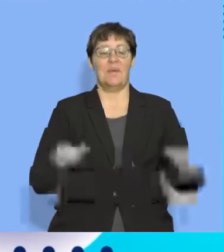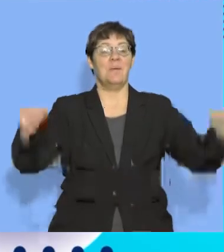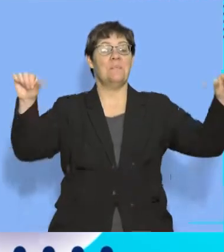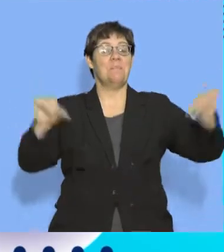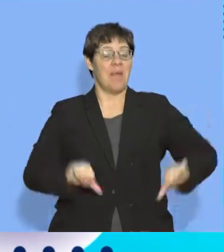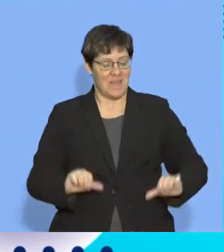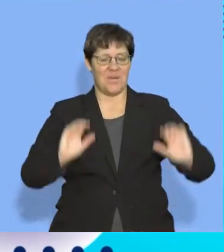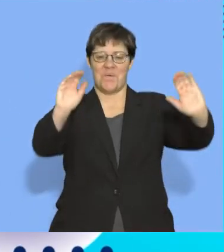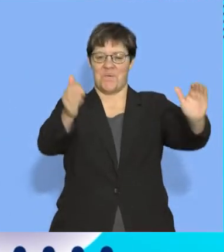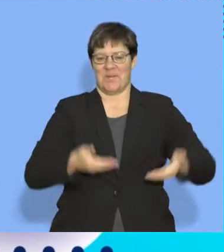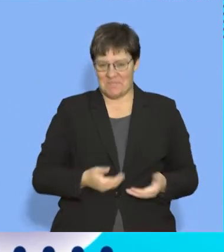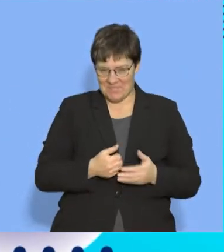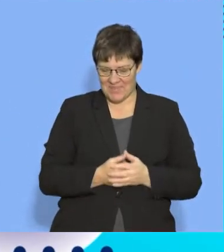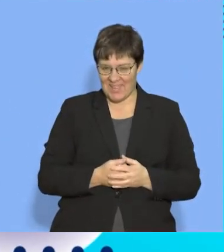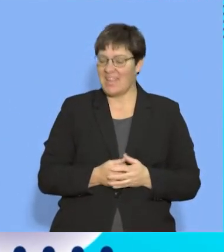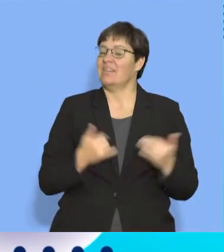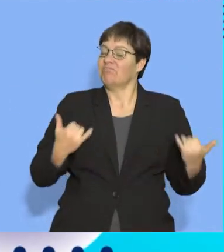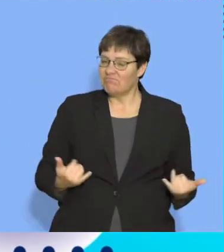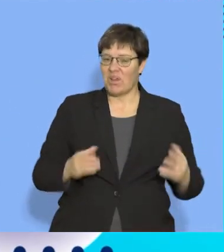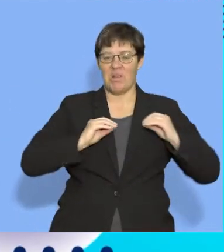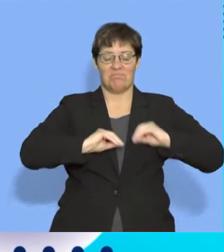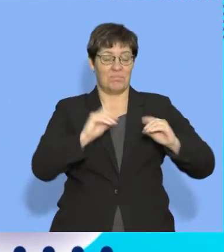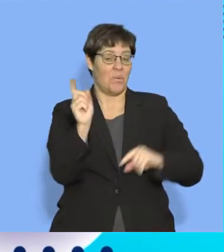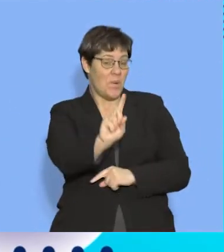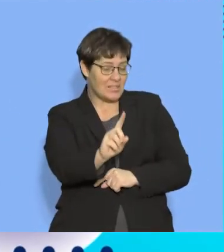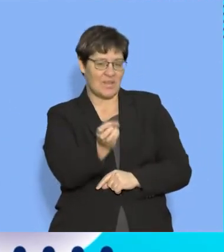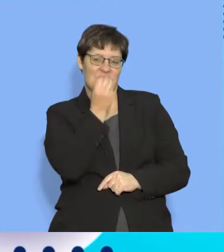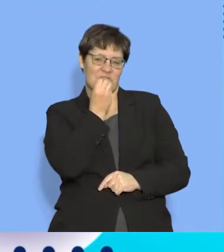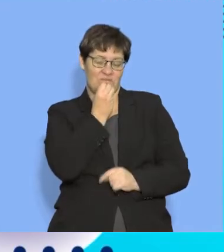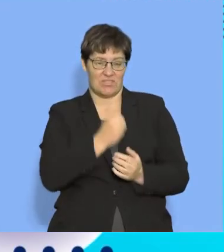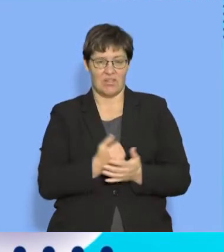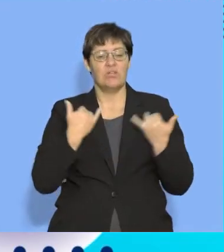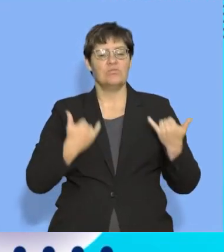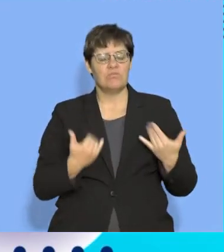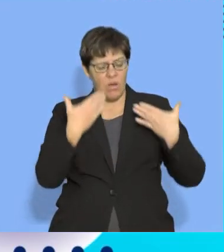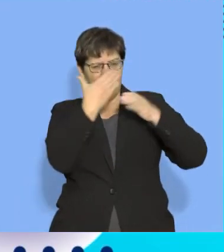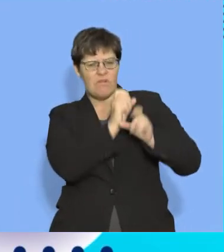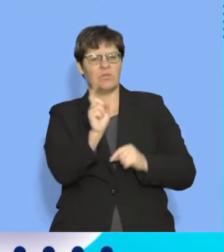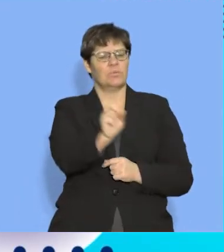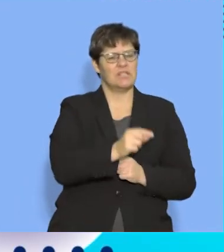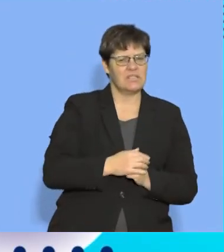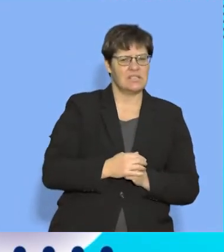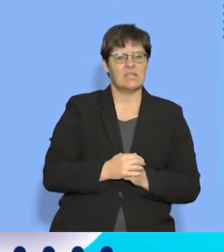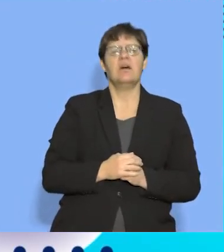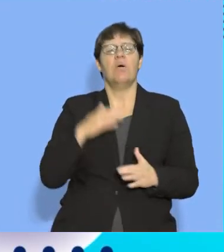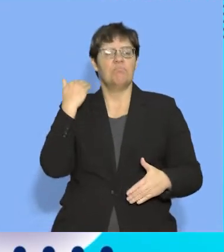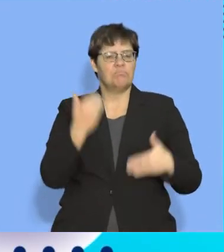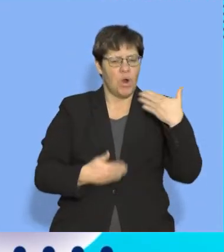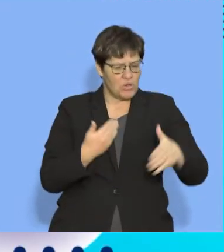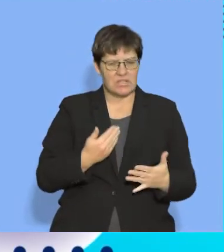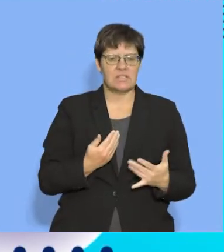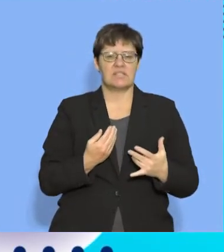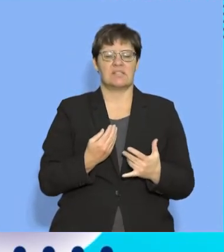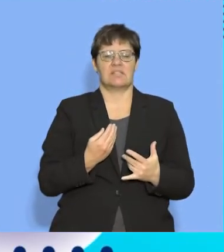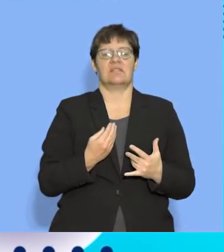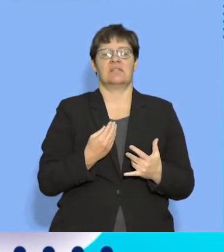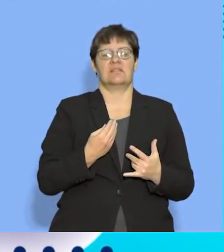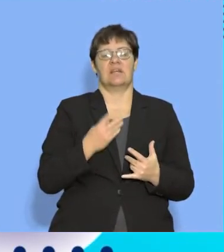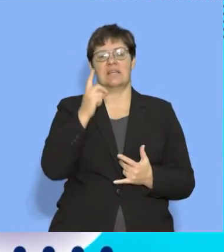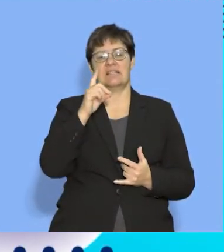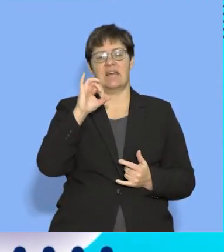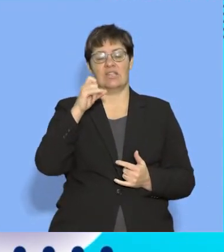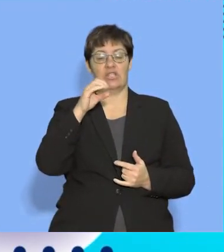Welcome, Life Science learners, back to our lesson on nutrition. In our lesson today, we're focusing on the process of digestion, specifically